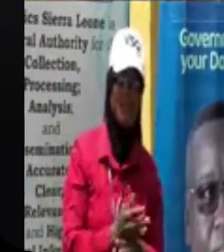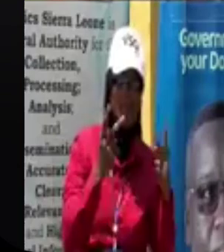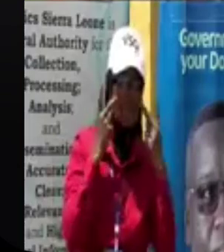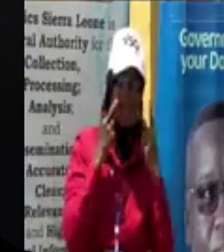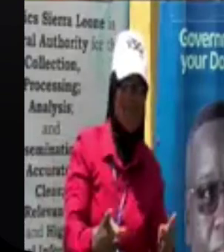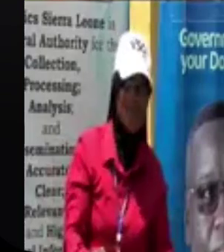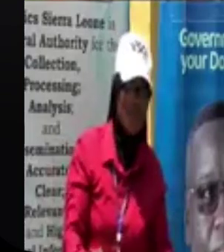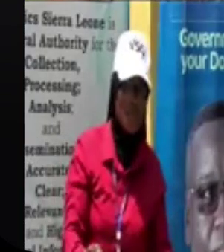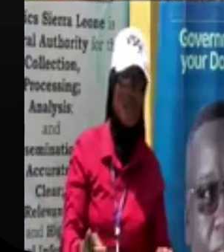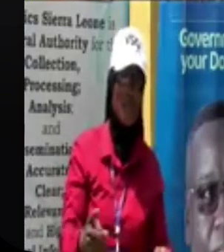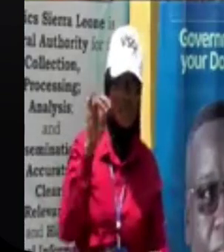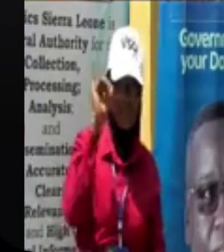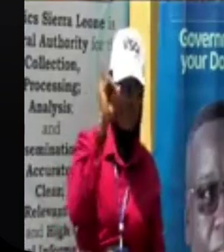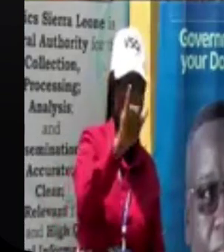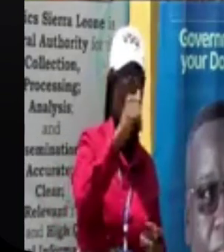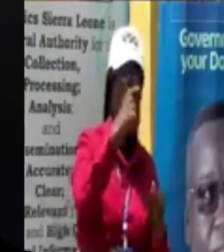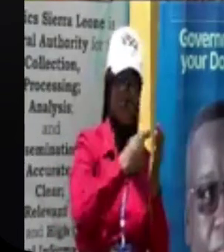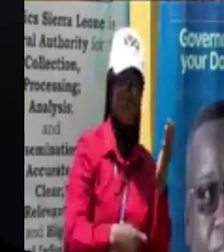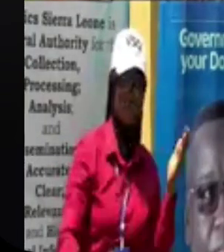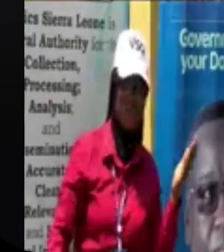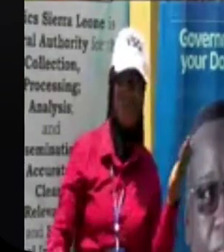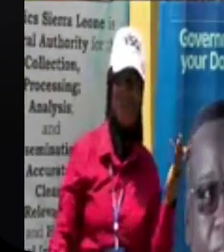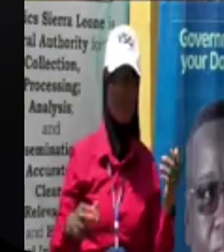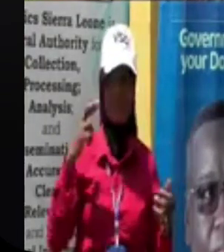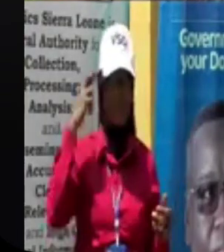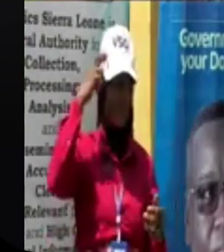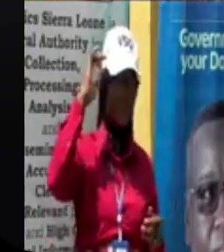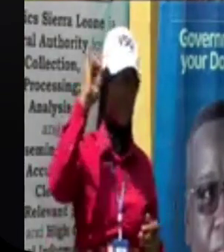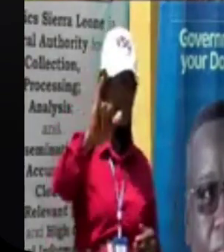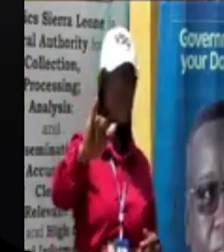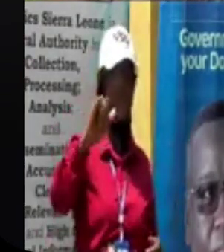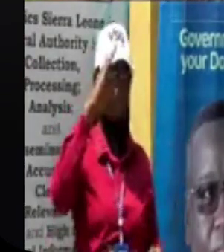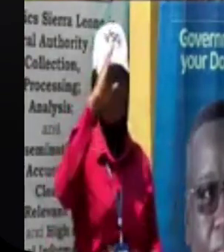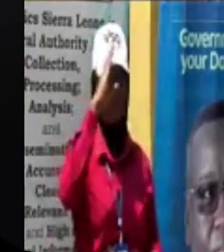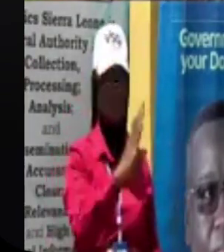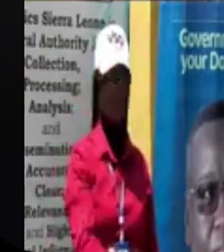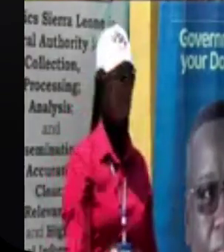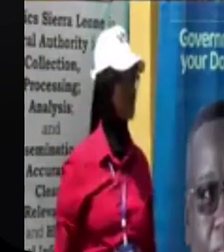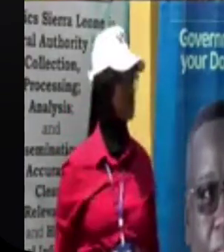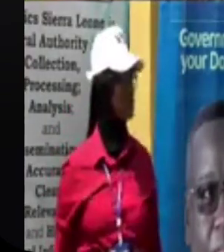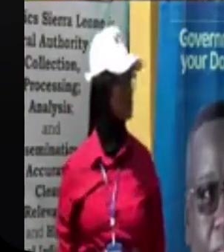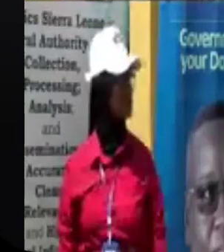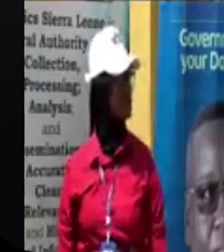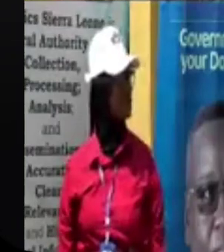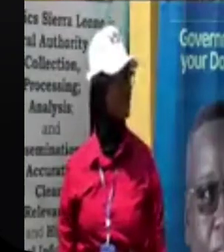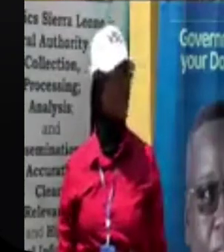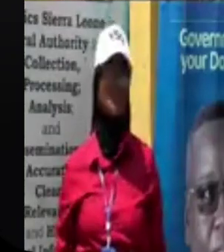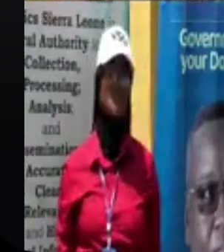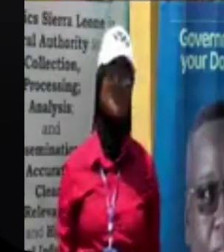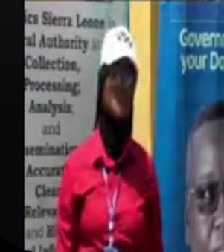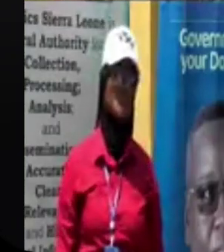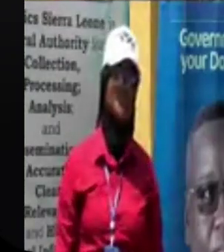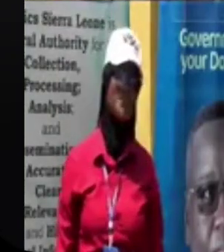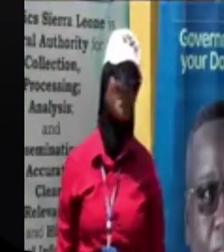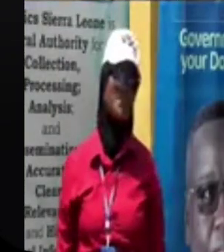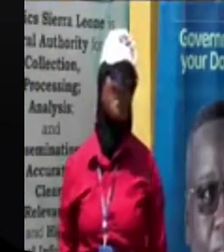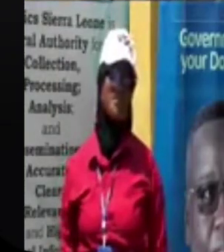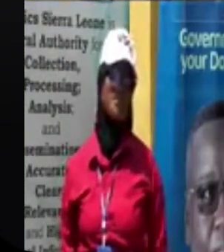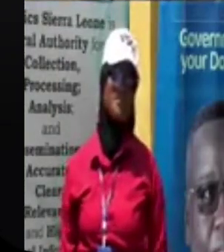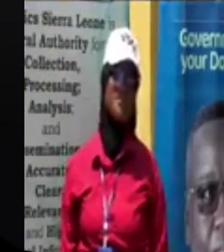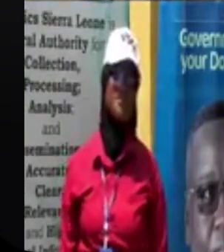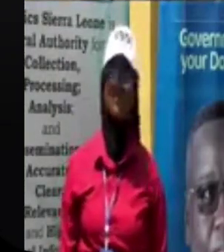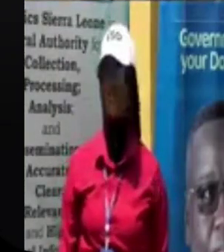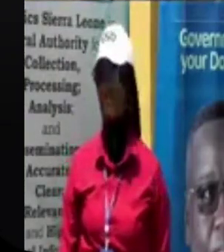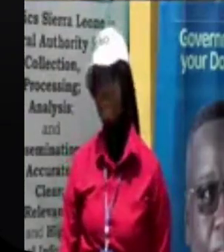for review that price. So one for let you consider that this. Okay, no, it's okay. I know. I mean, it's a big.